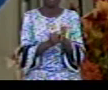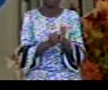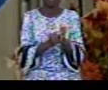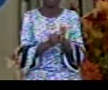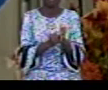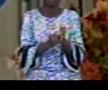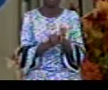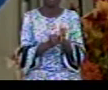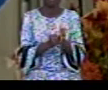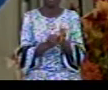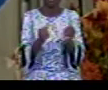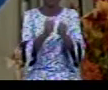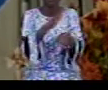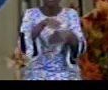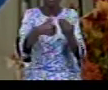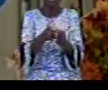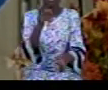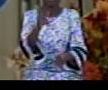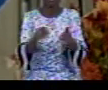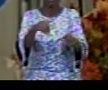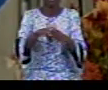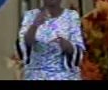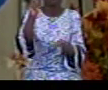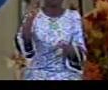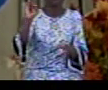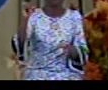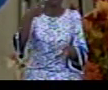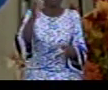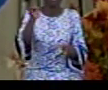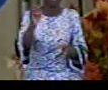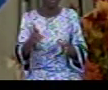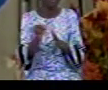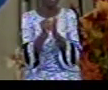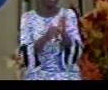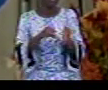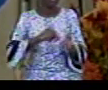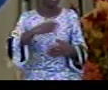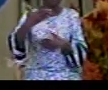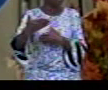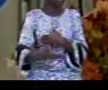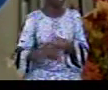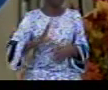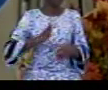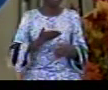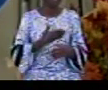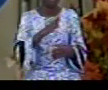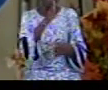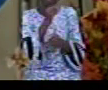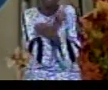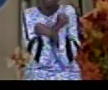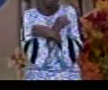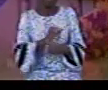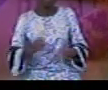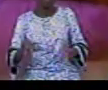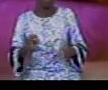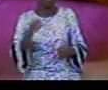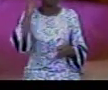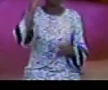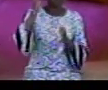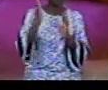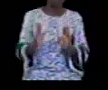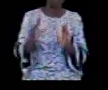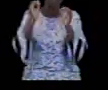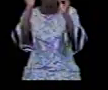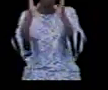State, I welcome our beloved pastor, teacher, mentor,